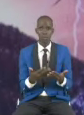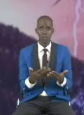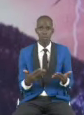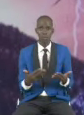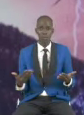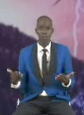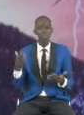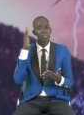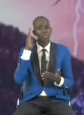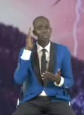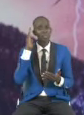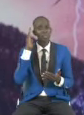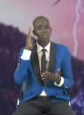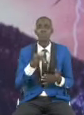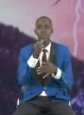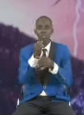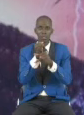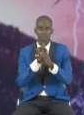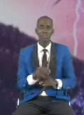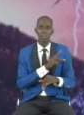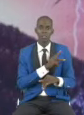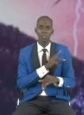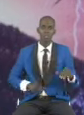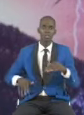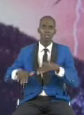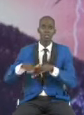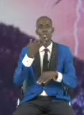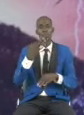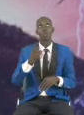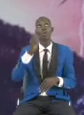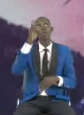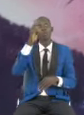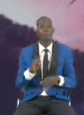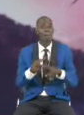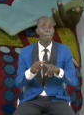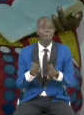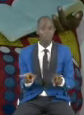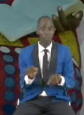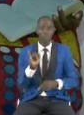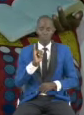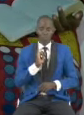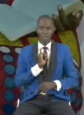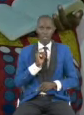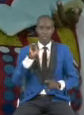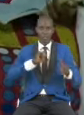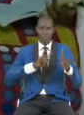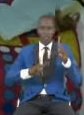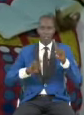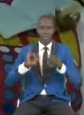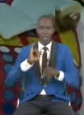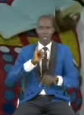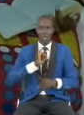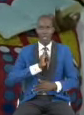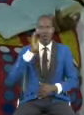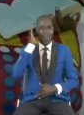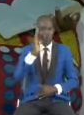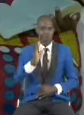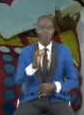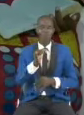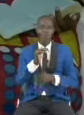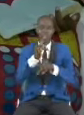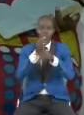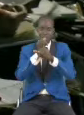the kingdom of God. But I will inherit the kingdom of God. I will